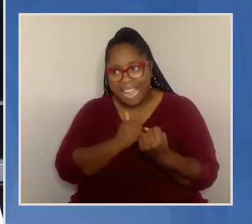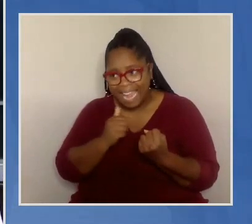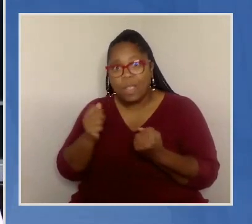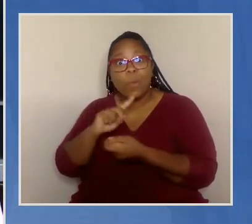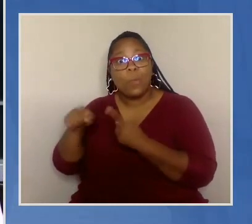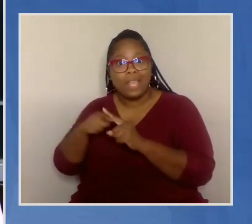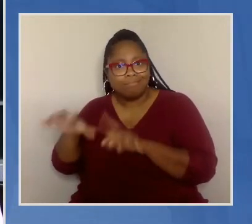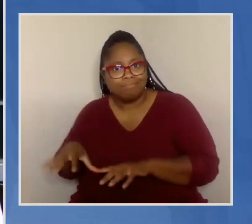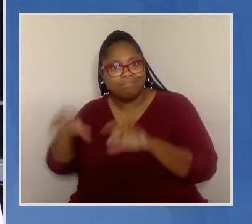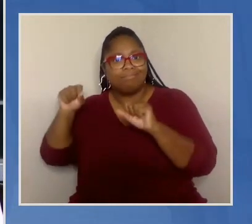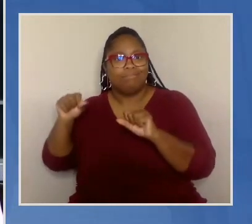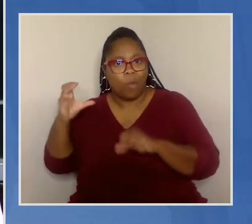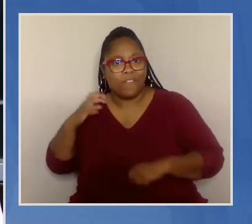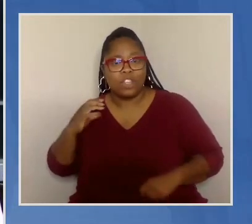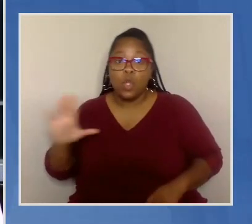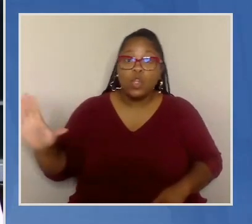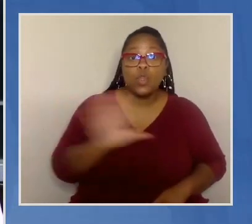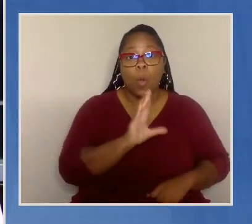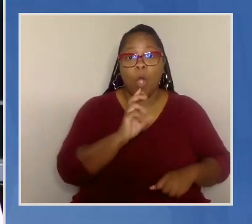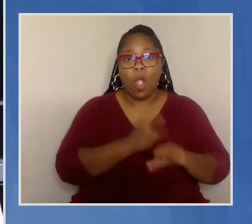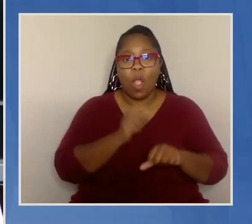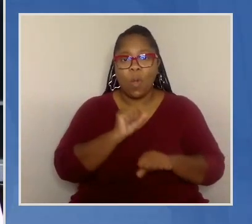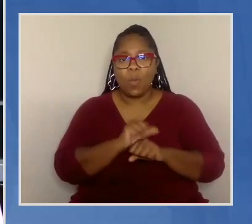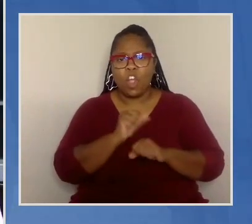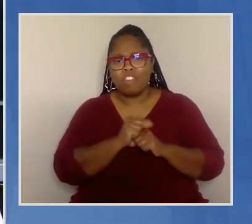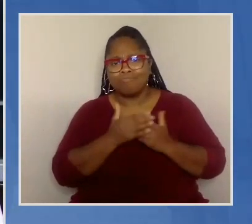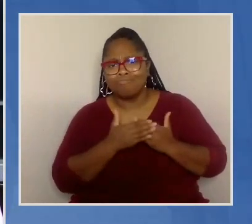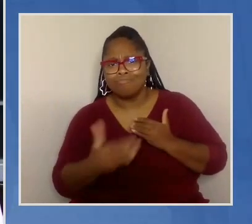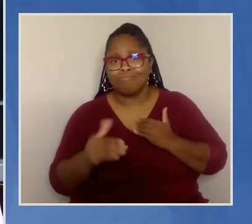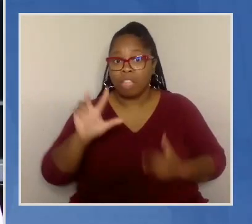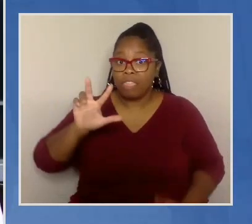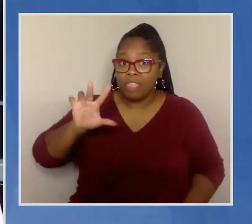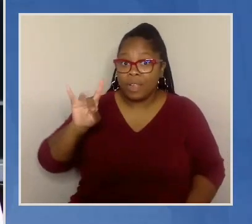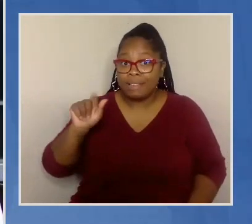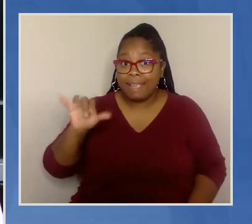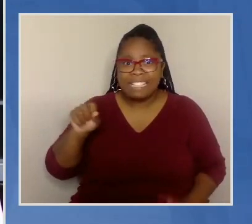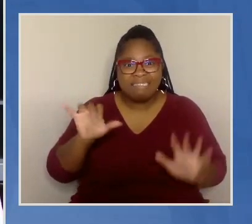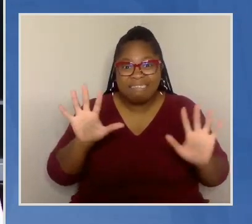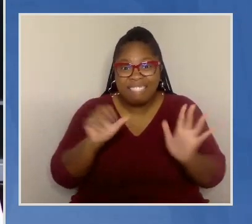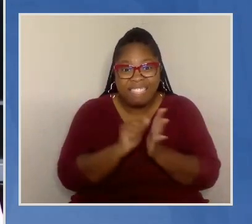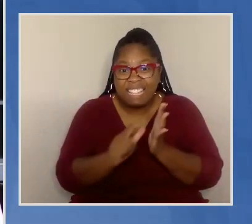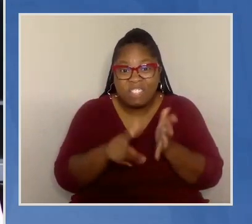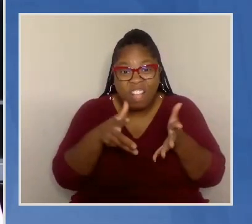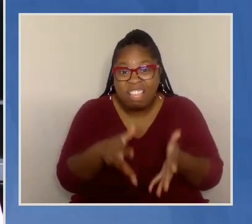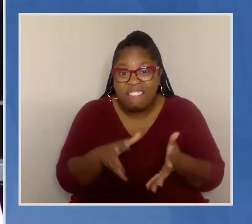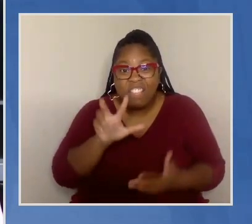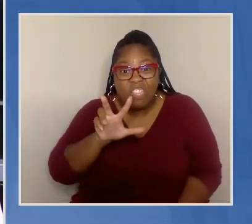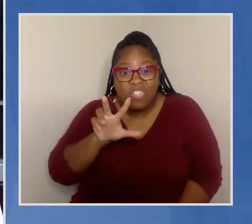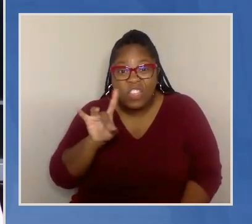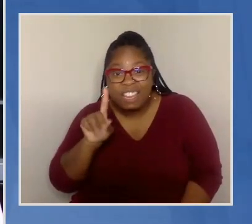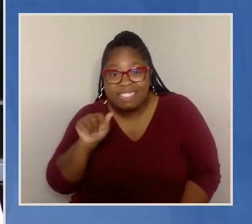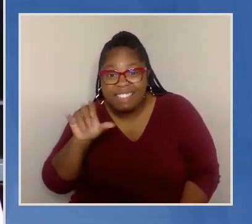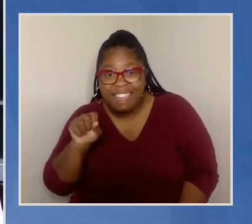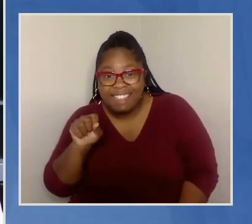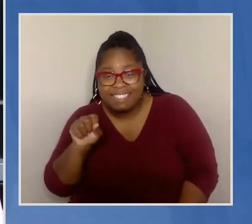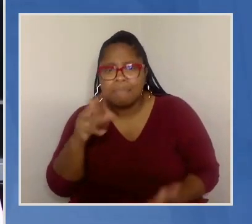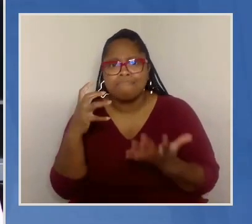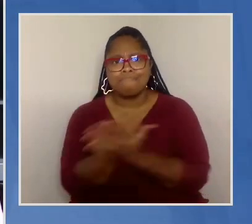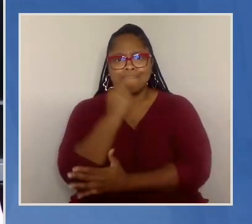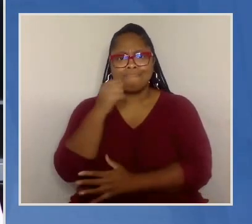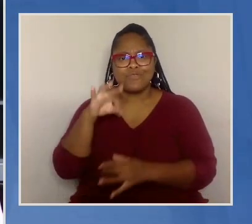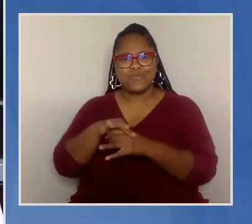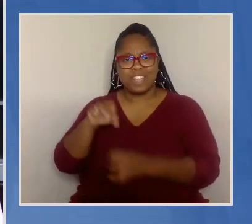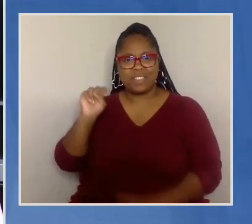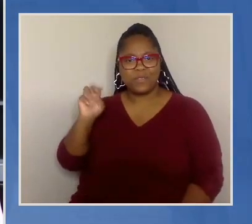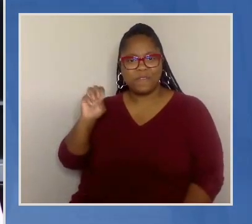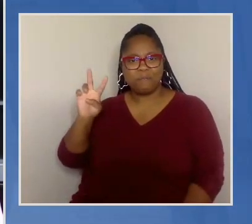House. And it's your hard work over these next 38 days, that's all we have, folks, that will get us to victory on November